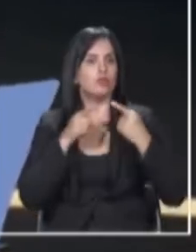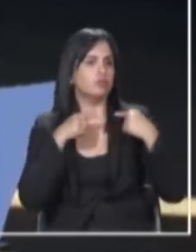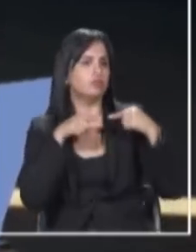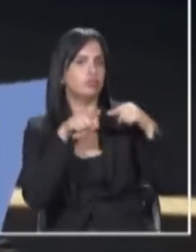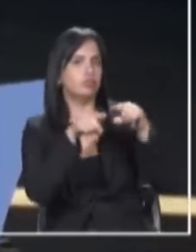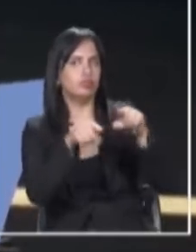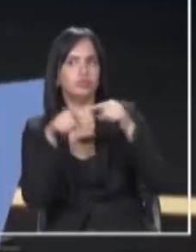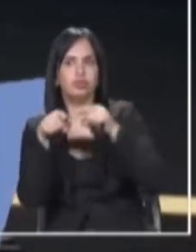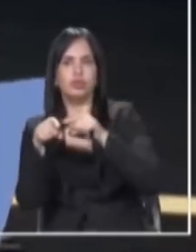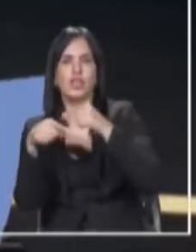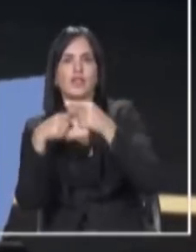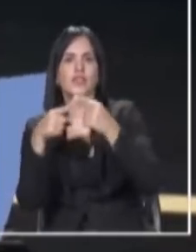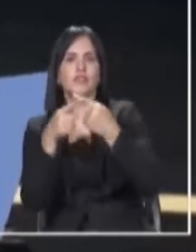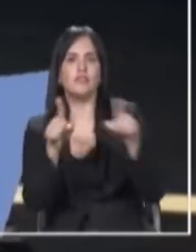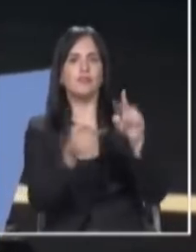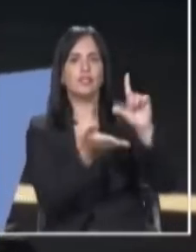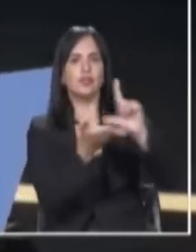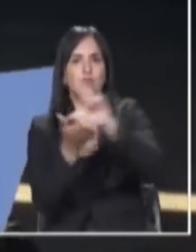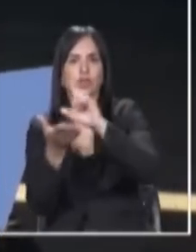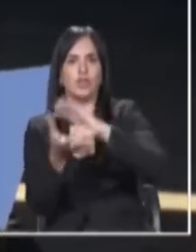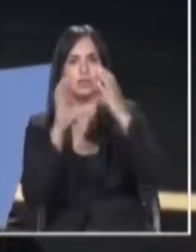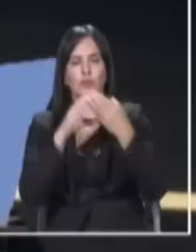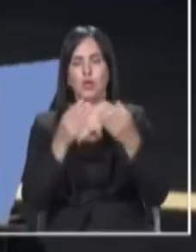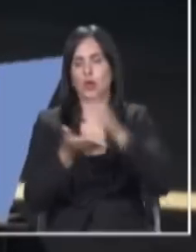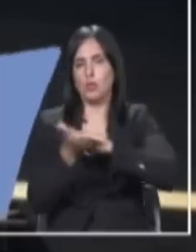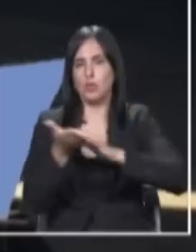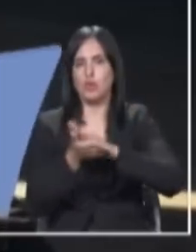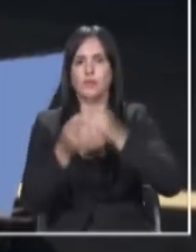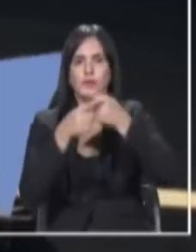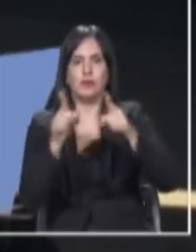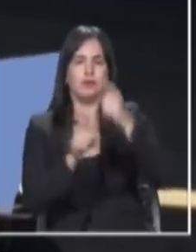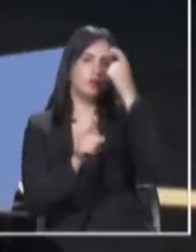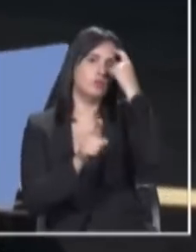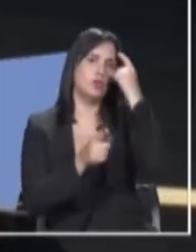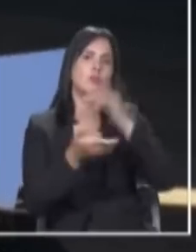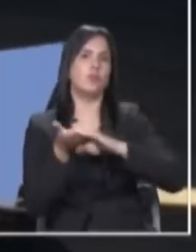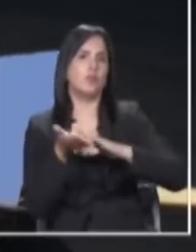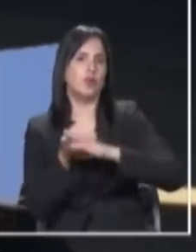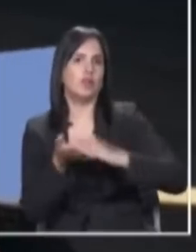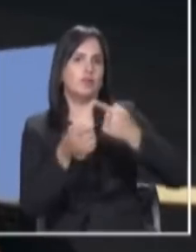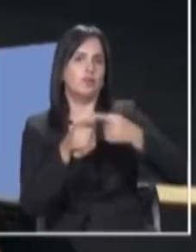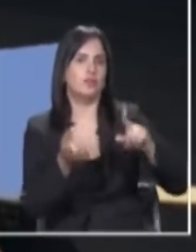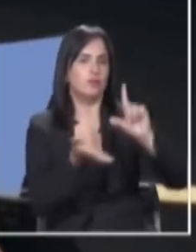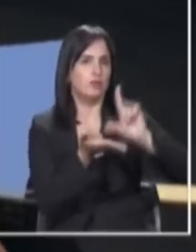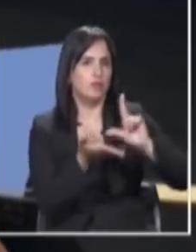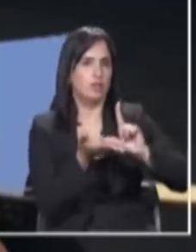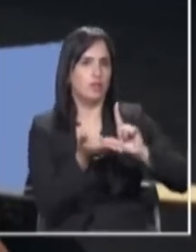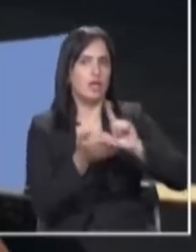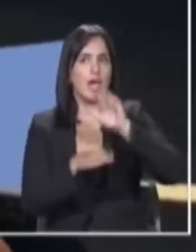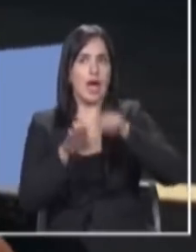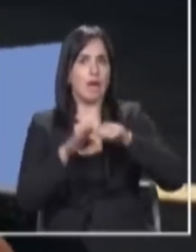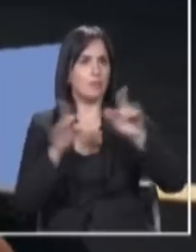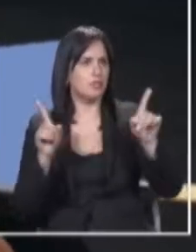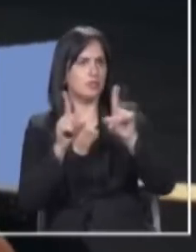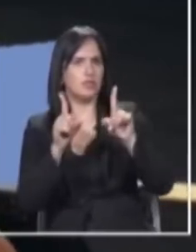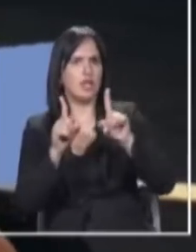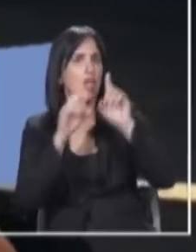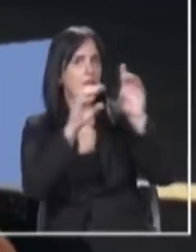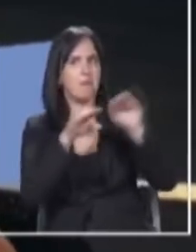of the world in fact um thinkers for example in different places sometimes they get to the same idea